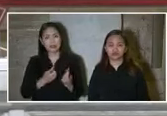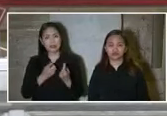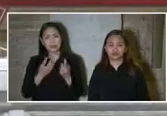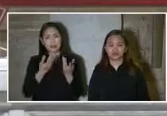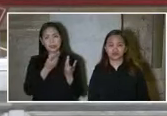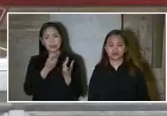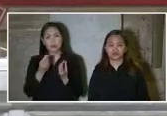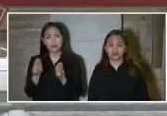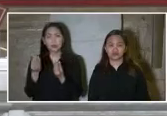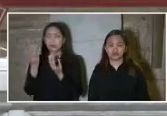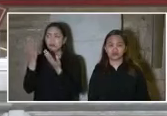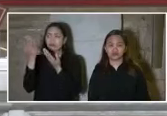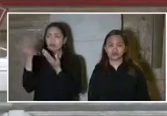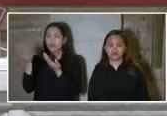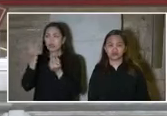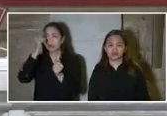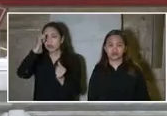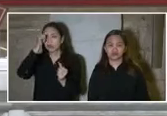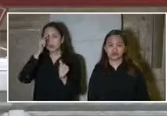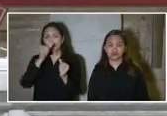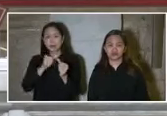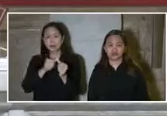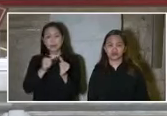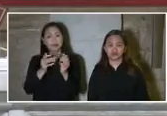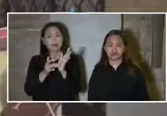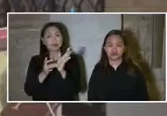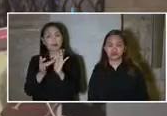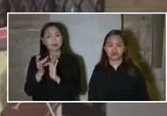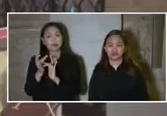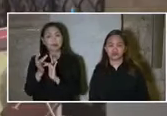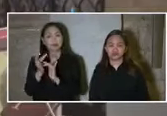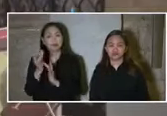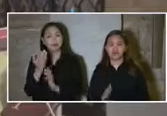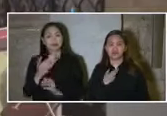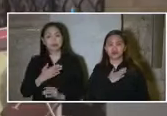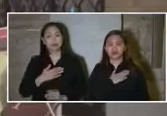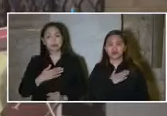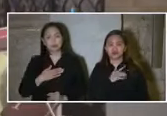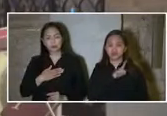Do this in memory of me."